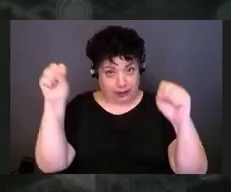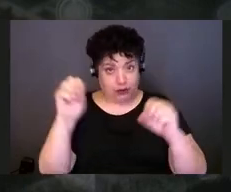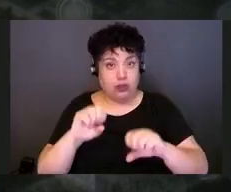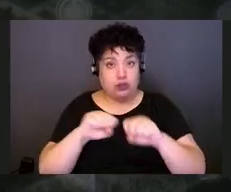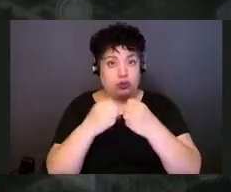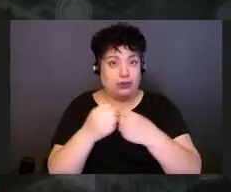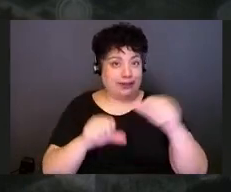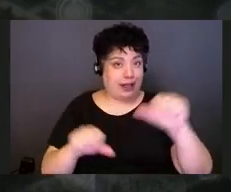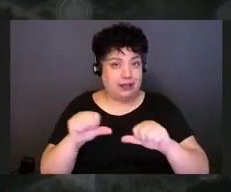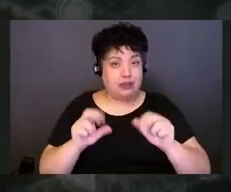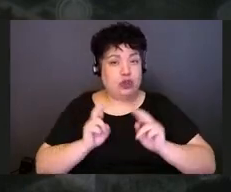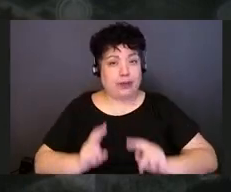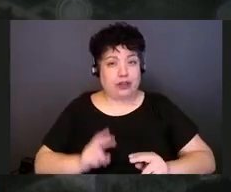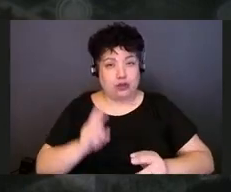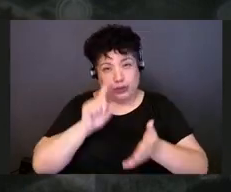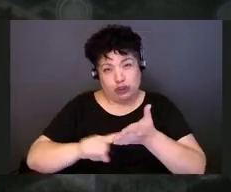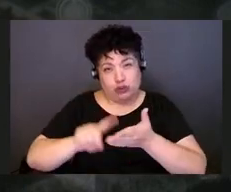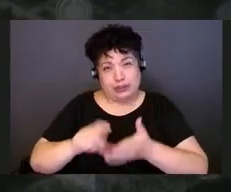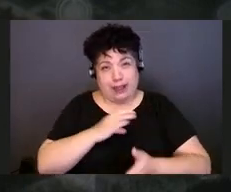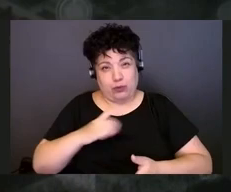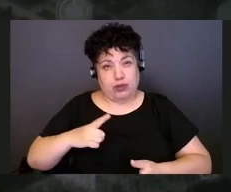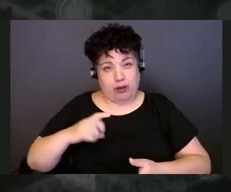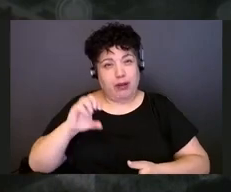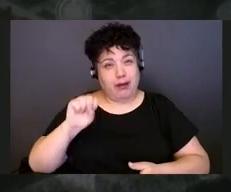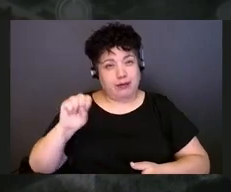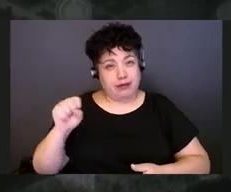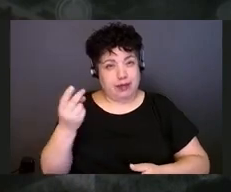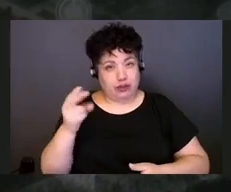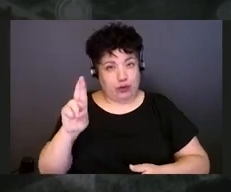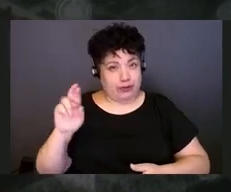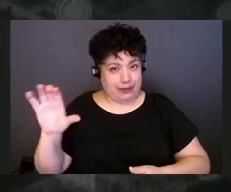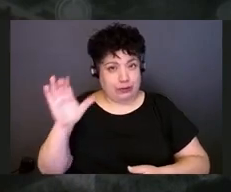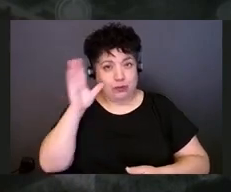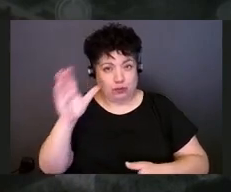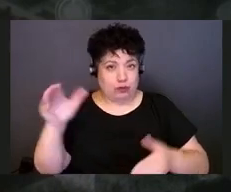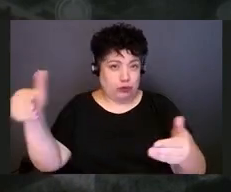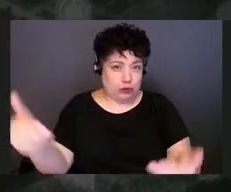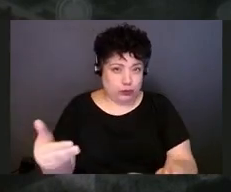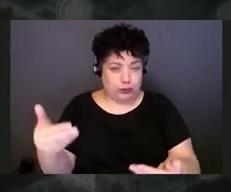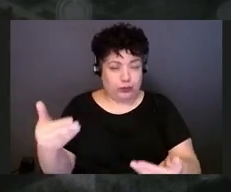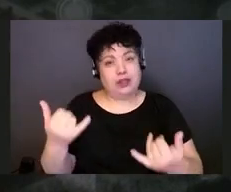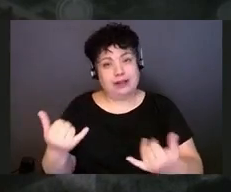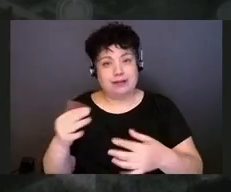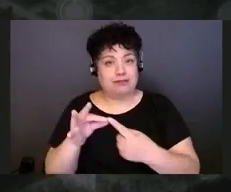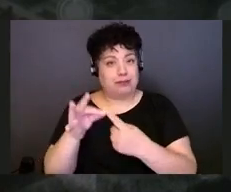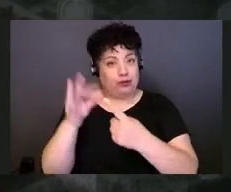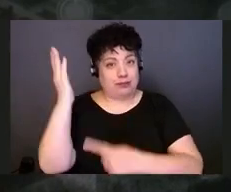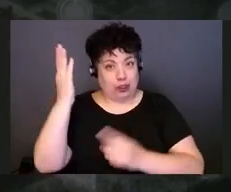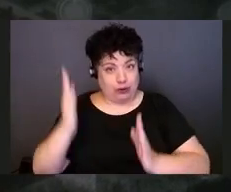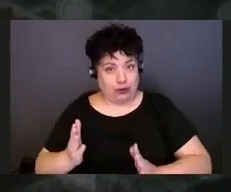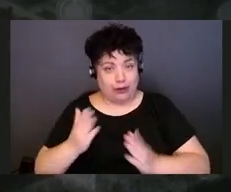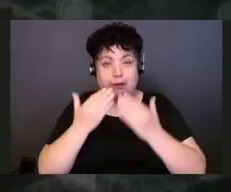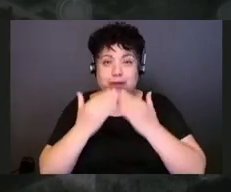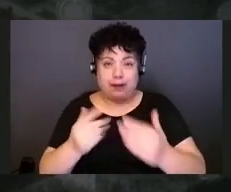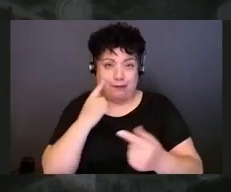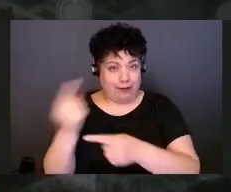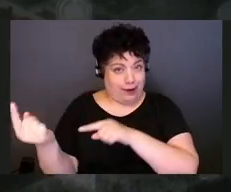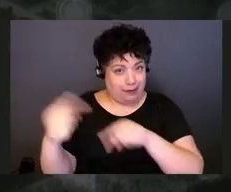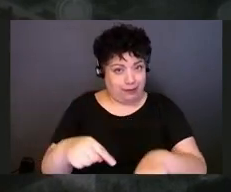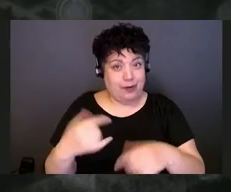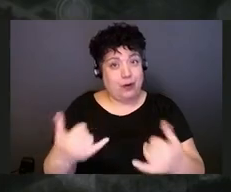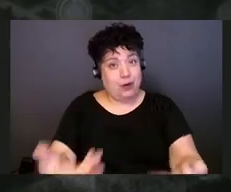and Humanities Research Council, who will introduce today's speaker. Thank you all so much for joining us. Please